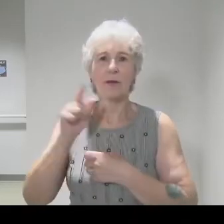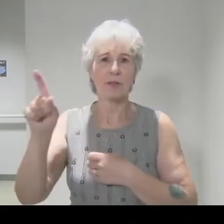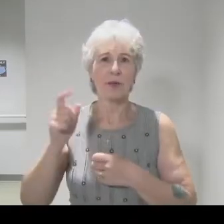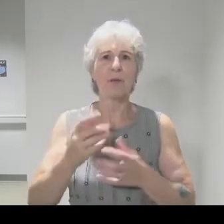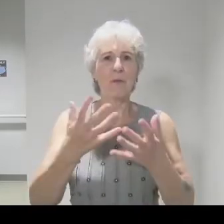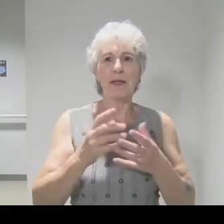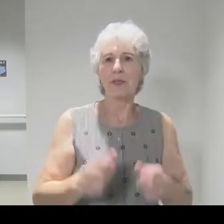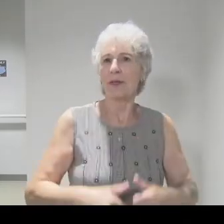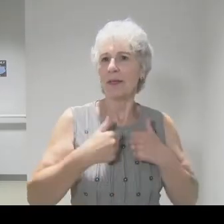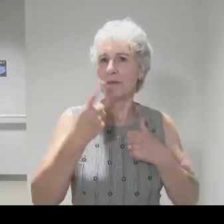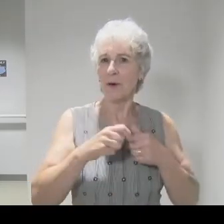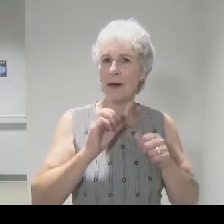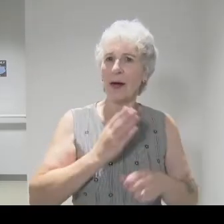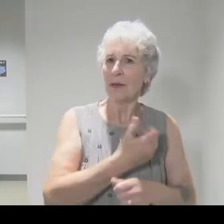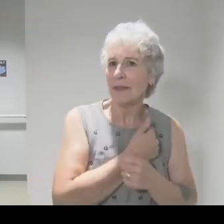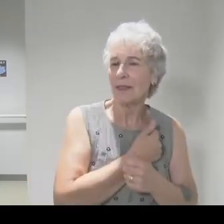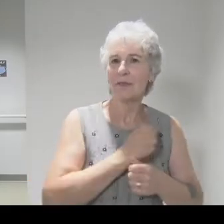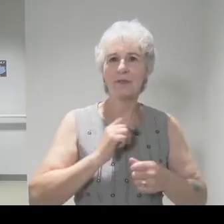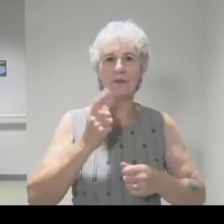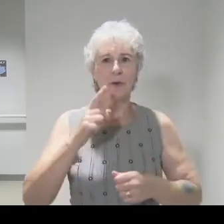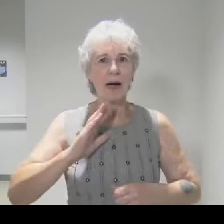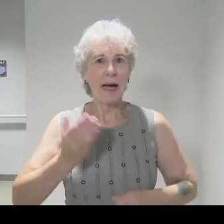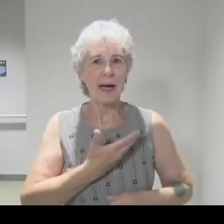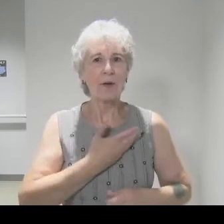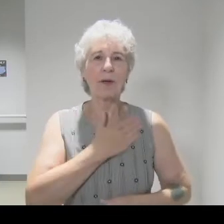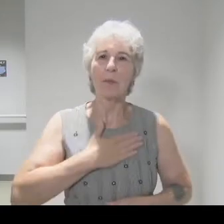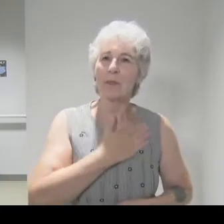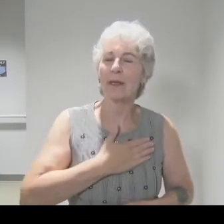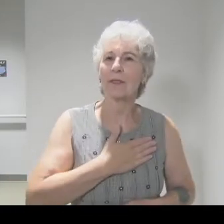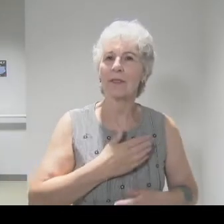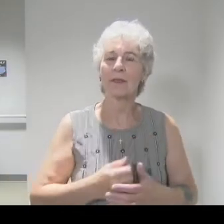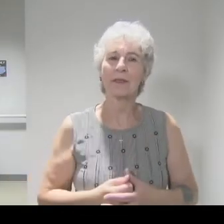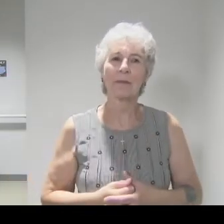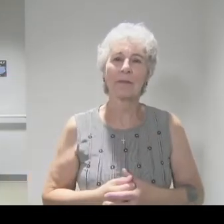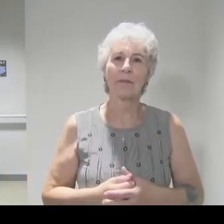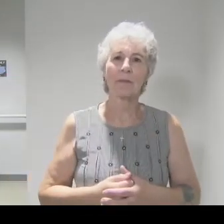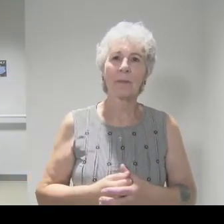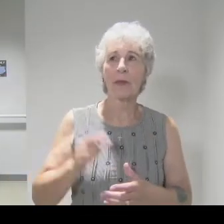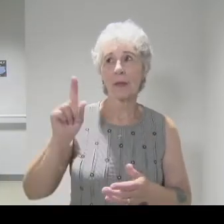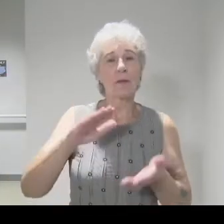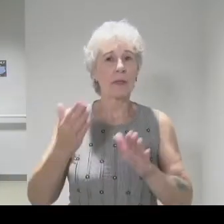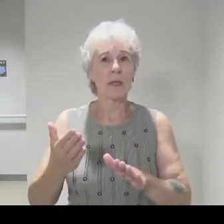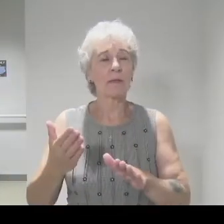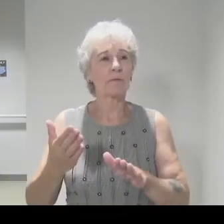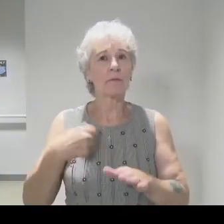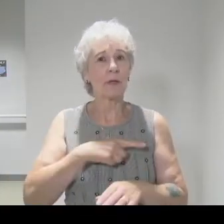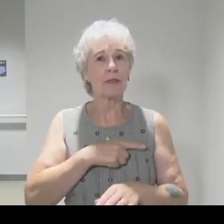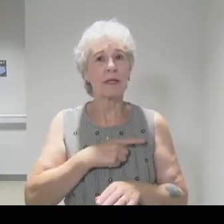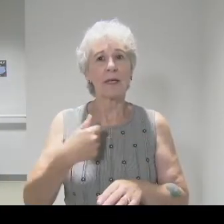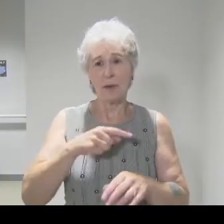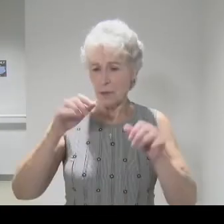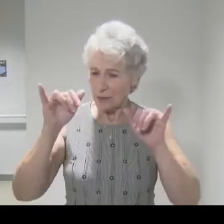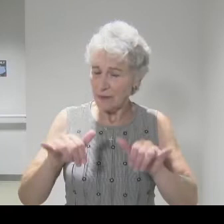live for ourselves and for our good pleasure and for our what we think is best. But no, you died for us when we were still sinners,